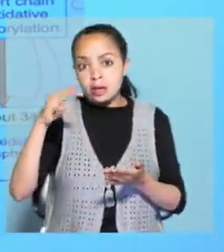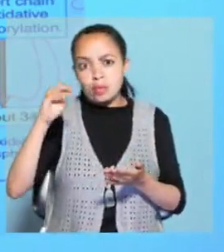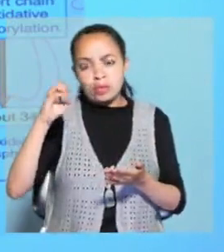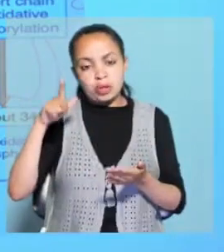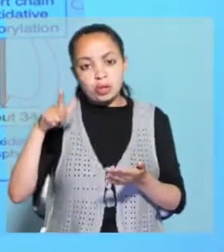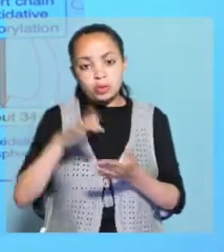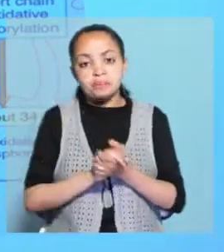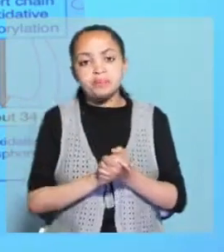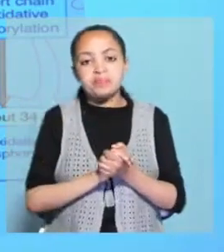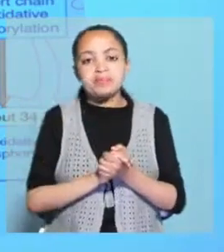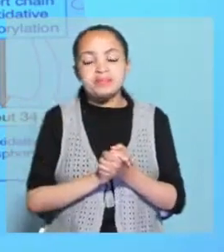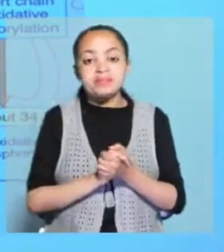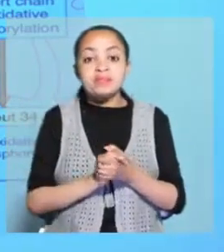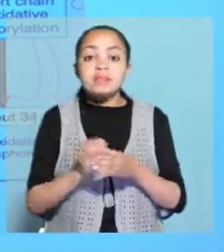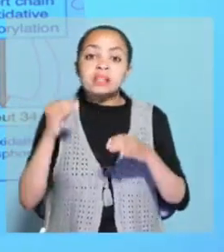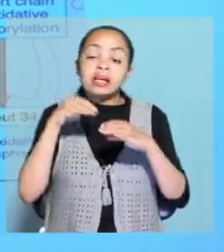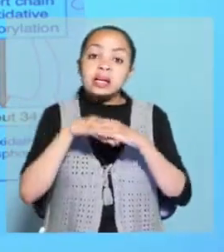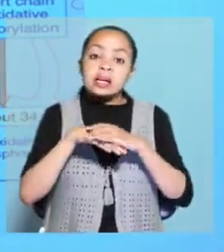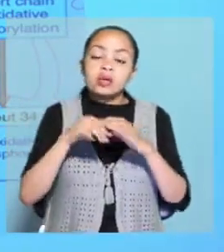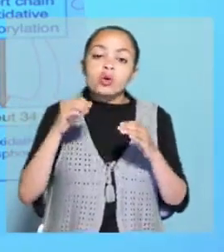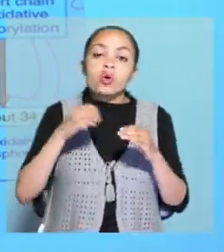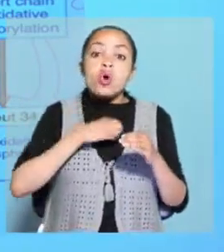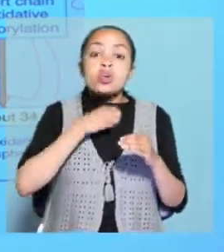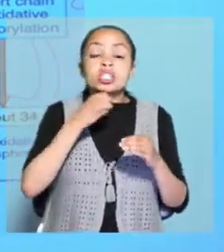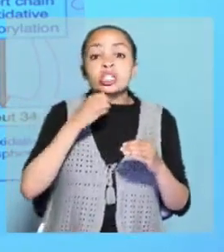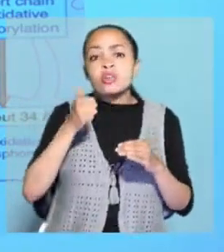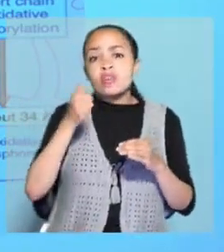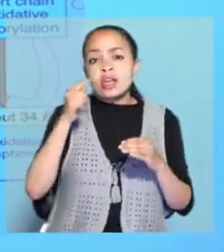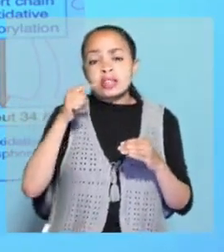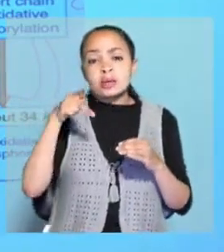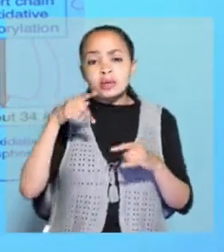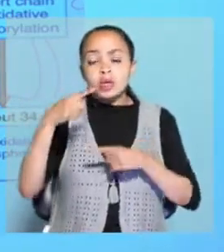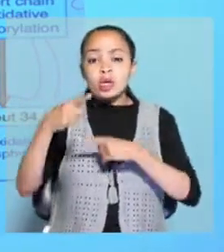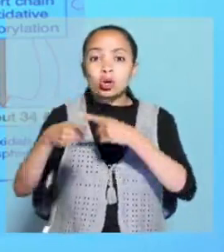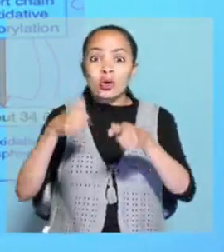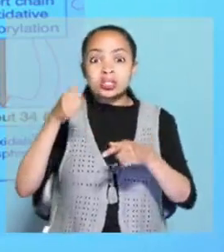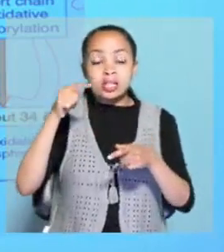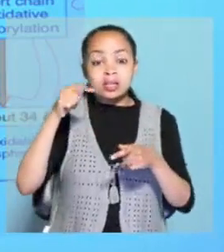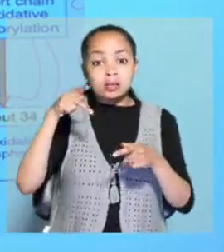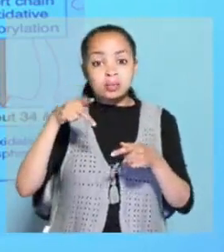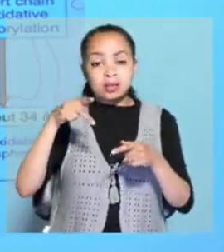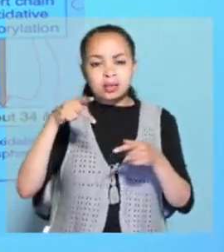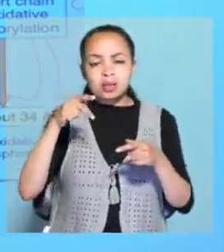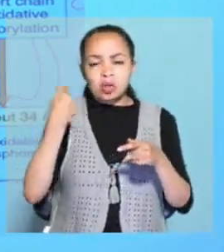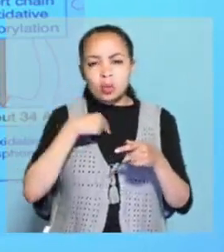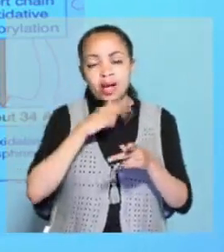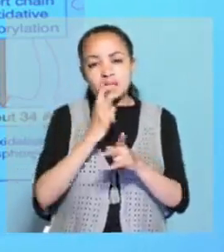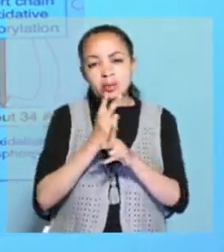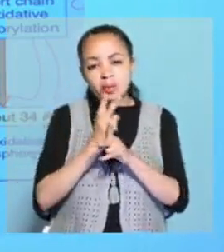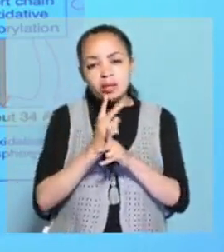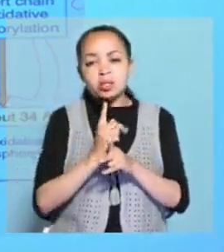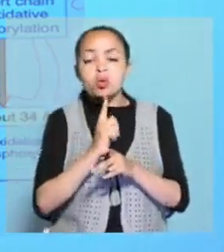So, in oxidation of ATP molecule, which goes to that of ATP synthesis, we expect from